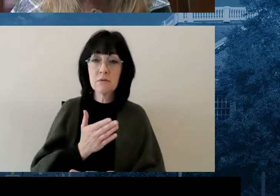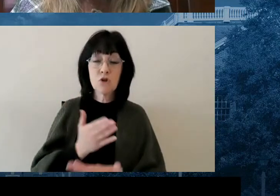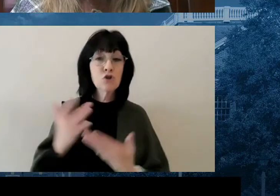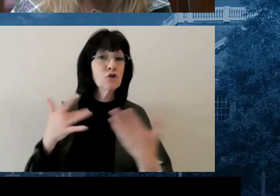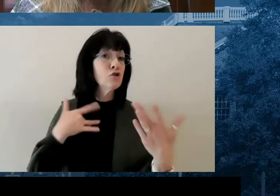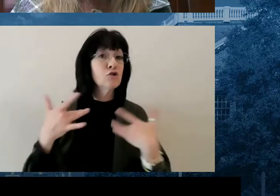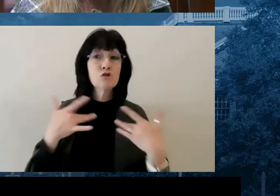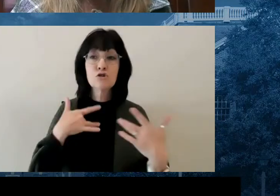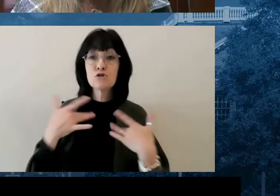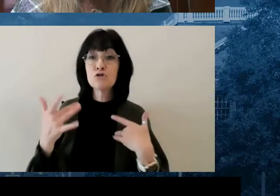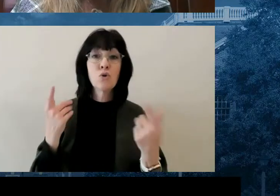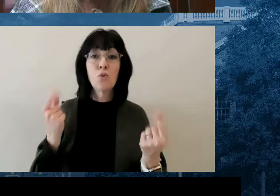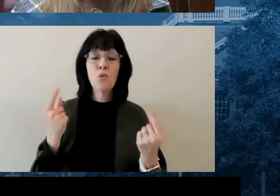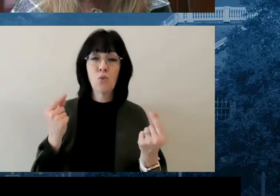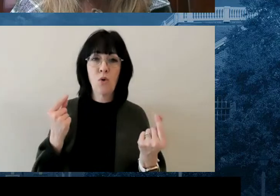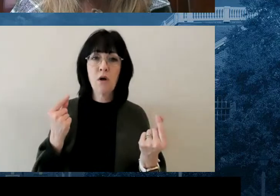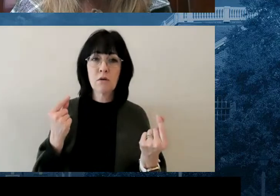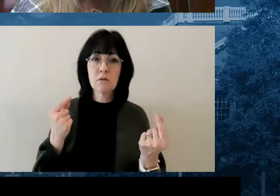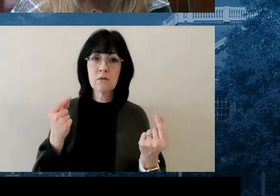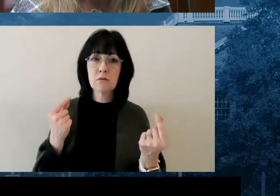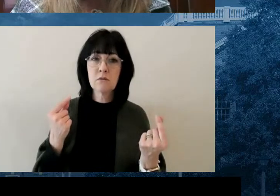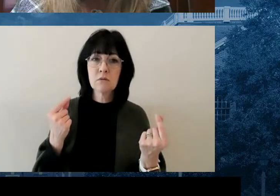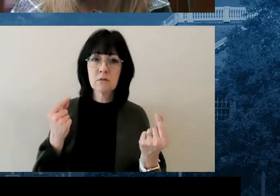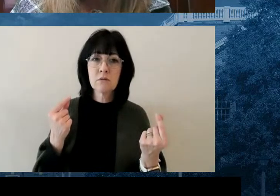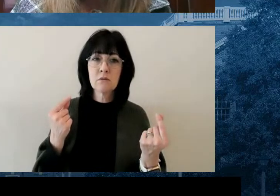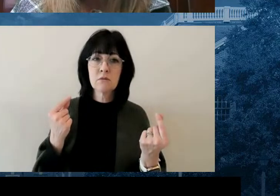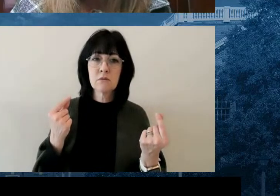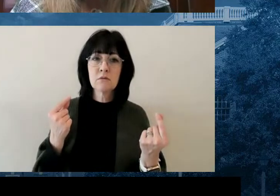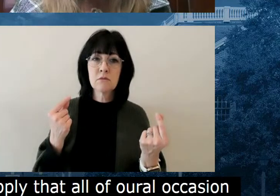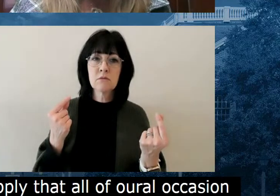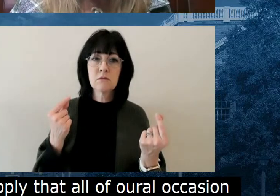The biggest concern that I have is, our